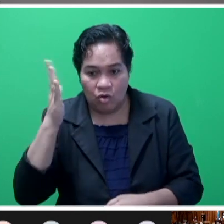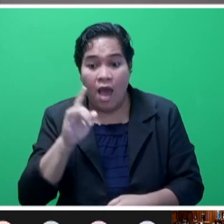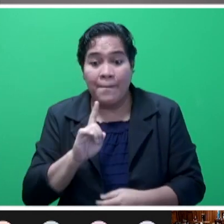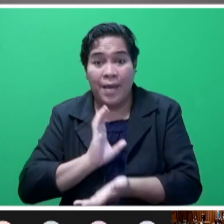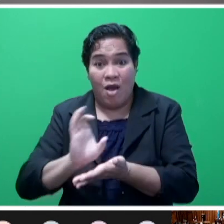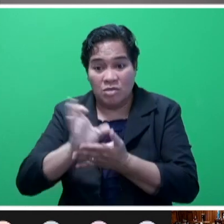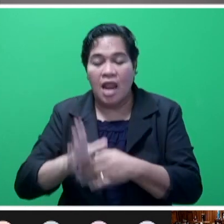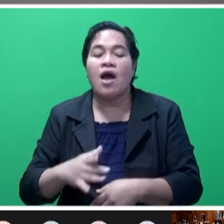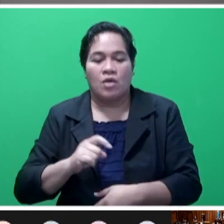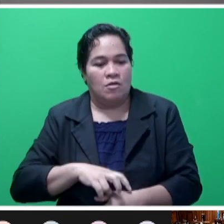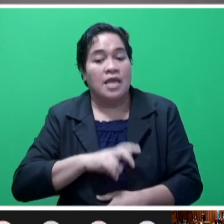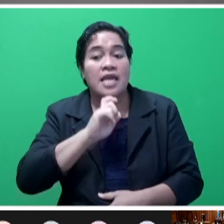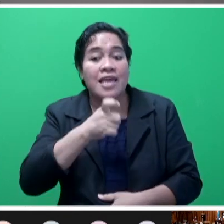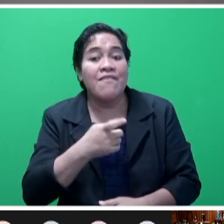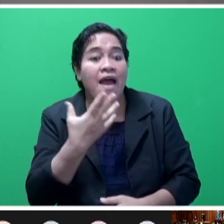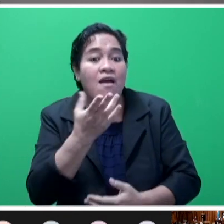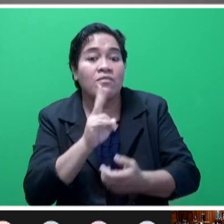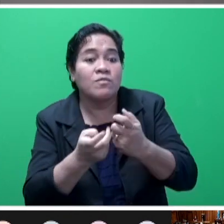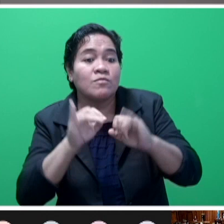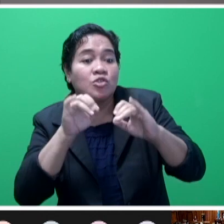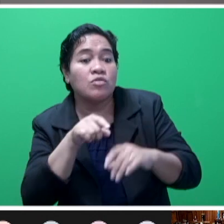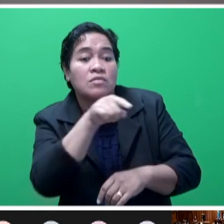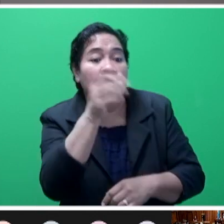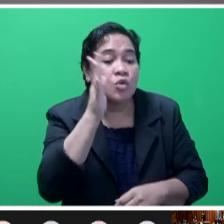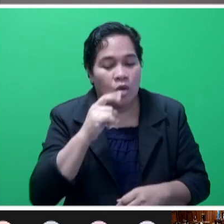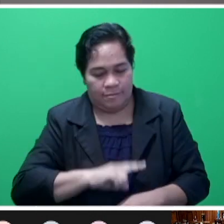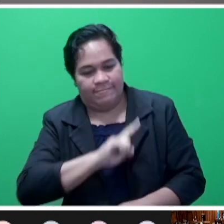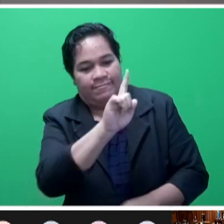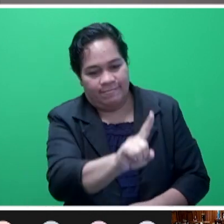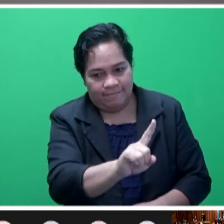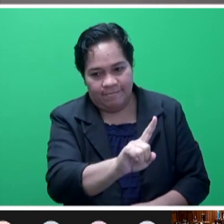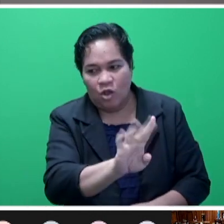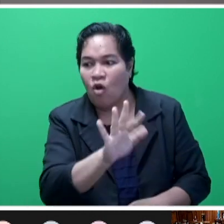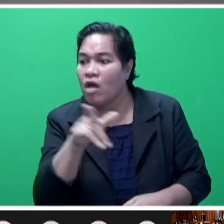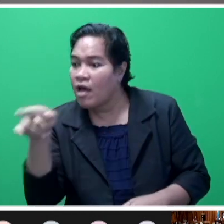school on a need basis, counseling children on various issues.